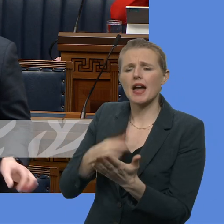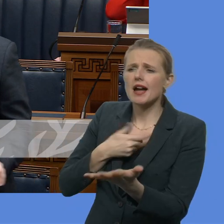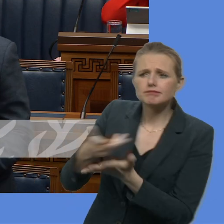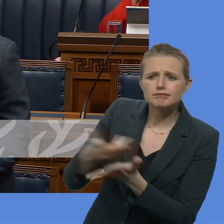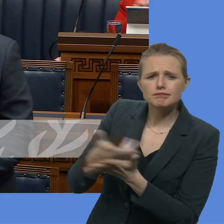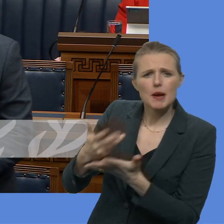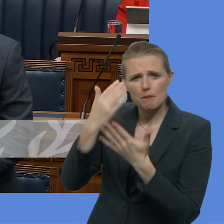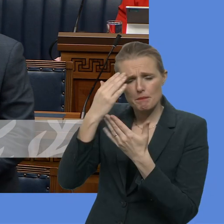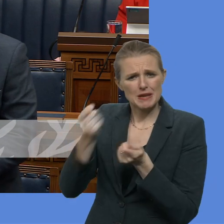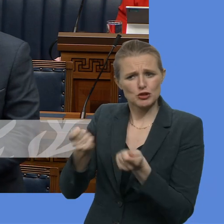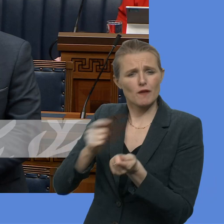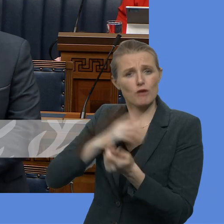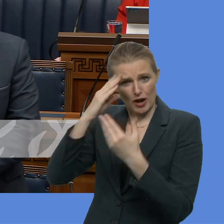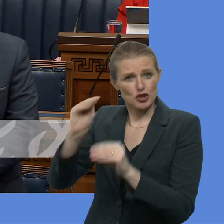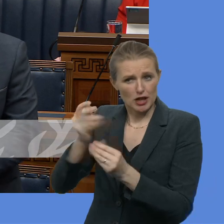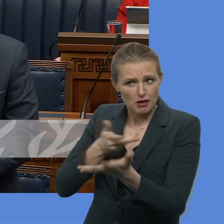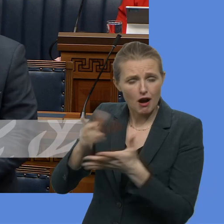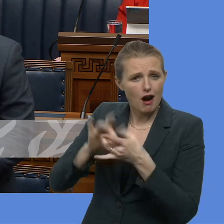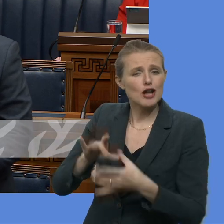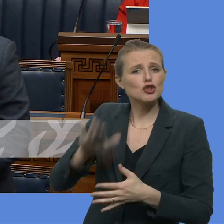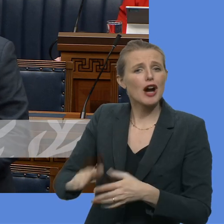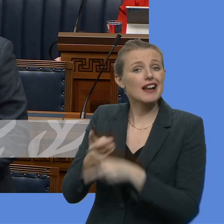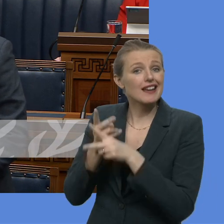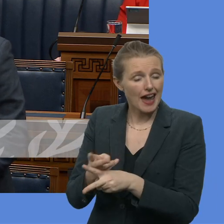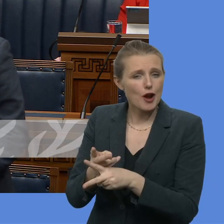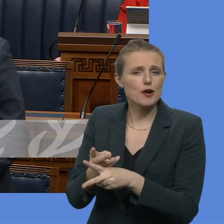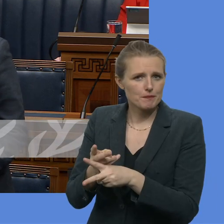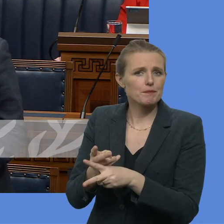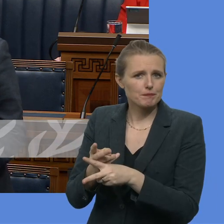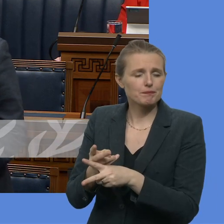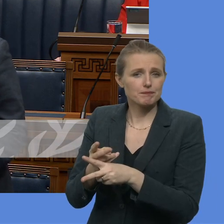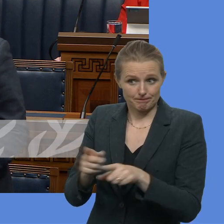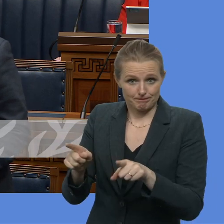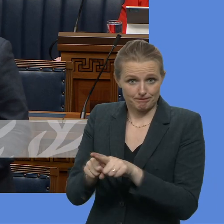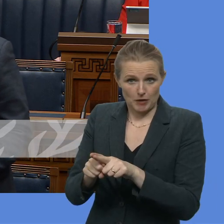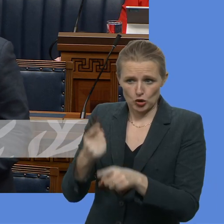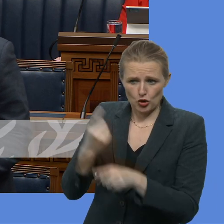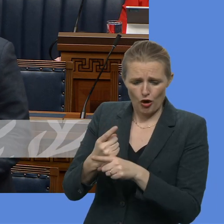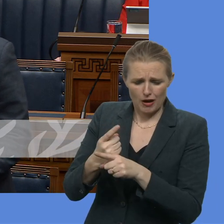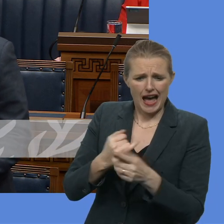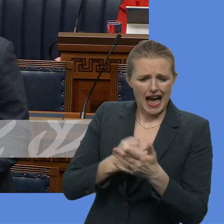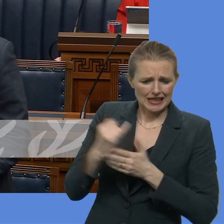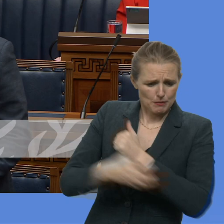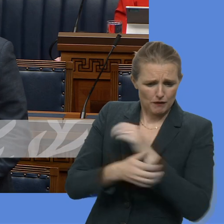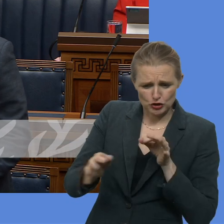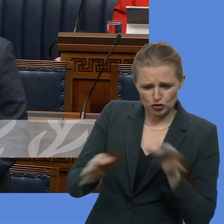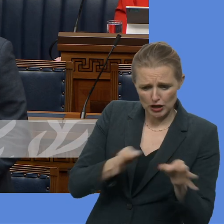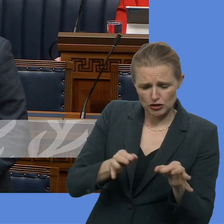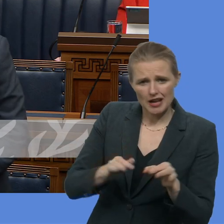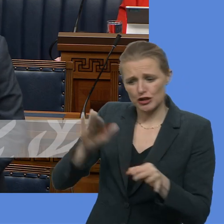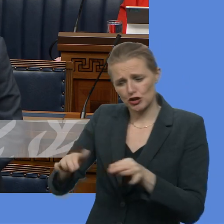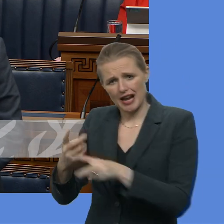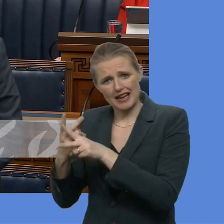for Education on childcare, and in particular on the relationship between the anti-poverty strategy and the childcare